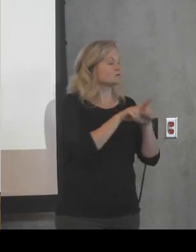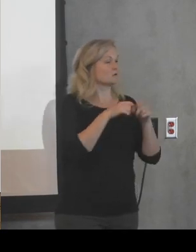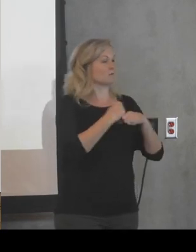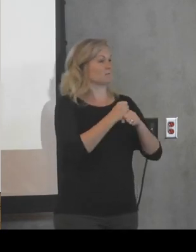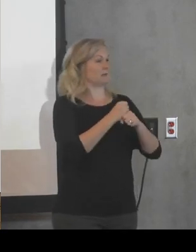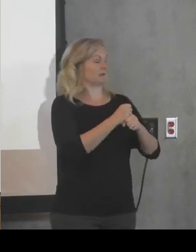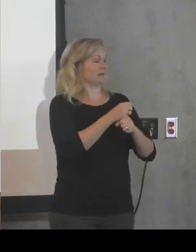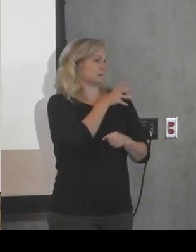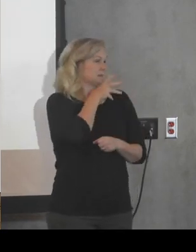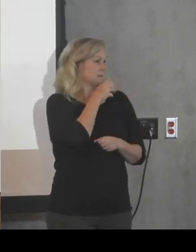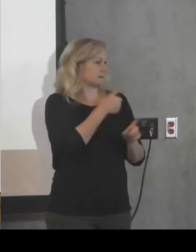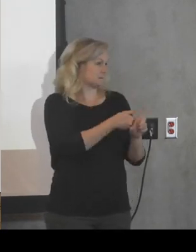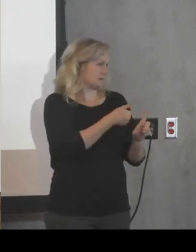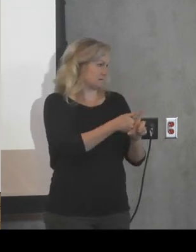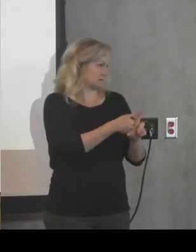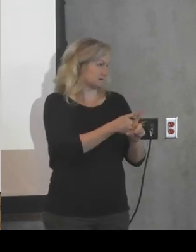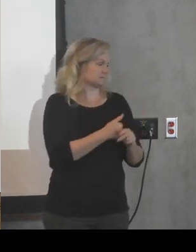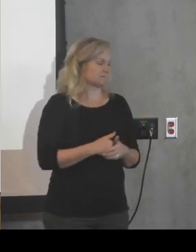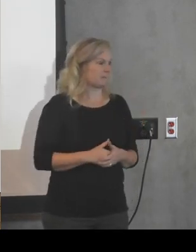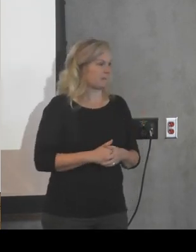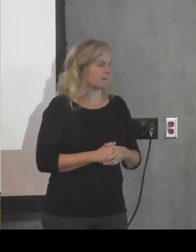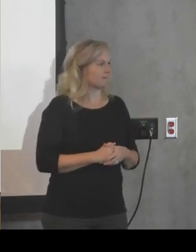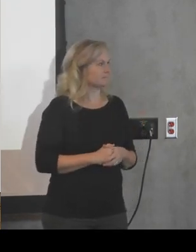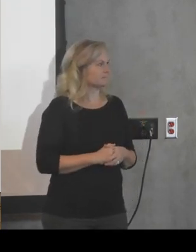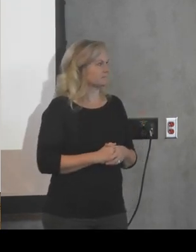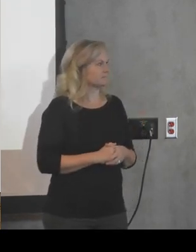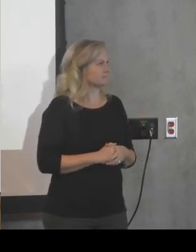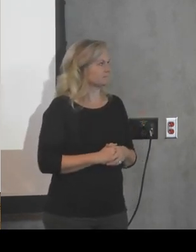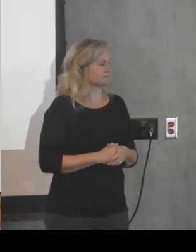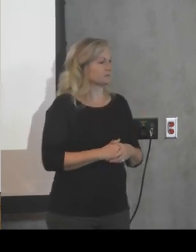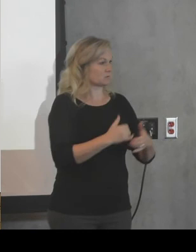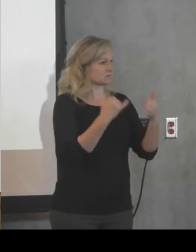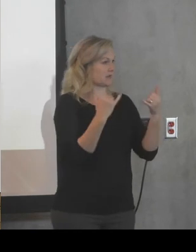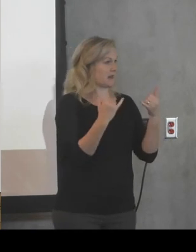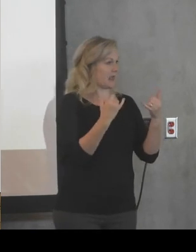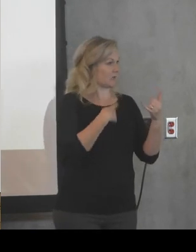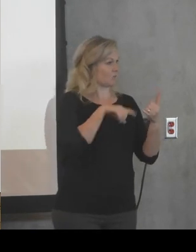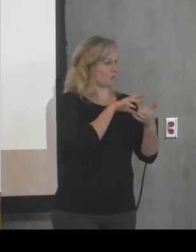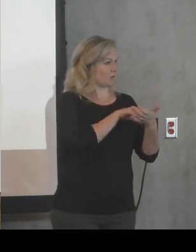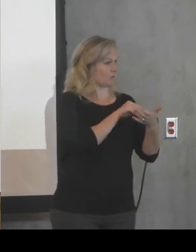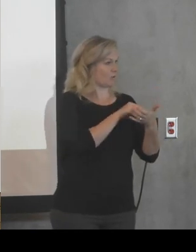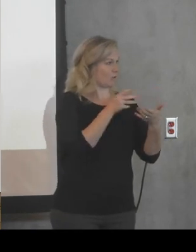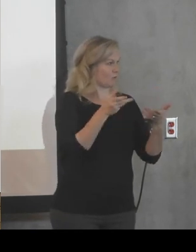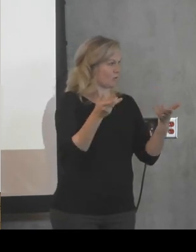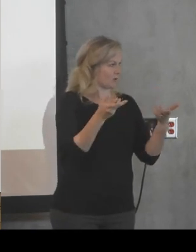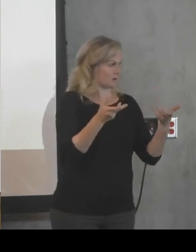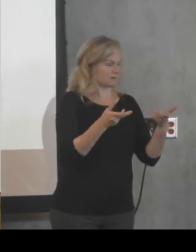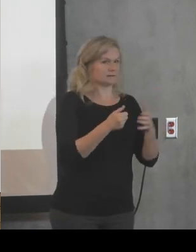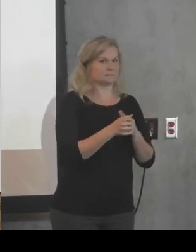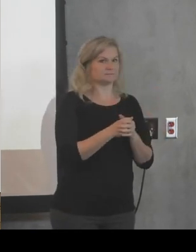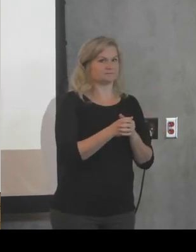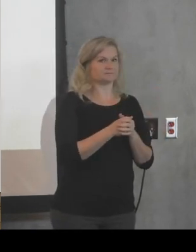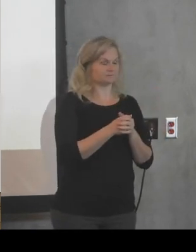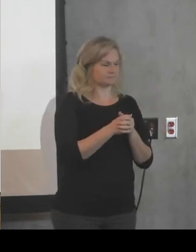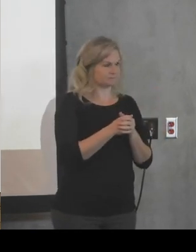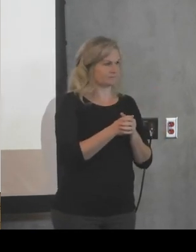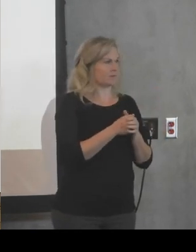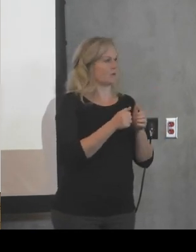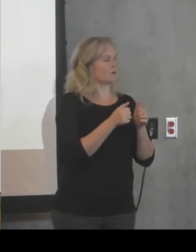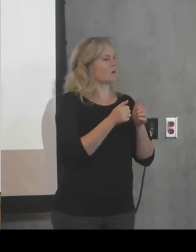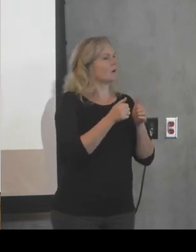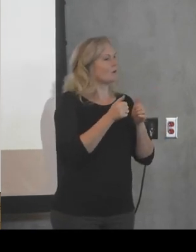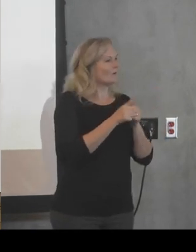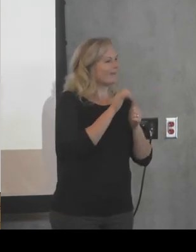sounds. And so our takeaway today is that under the umbrella of